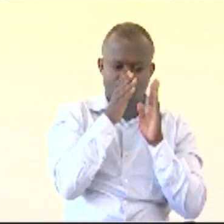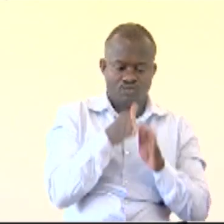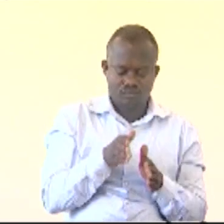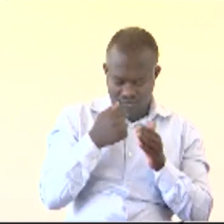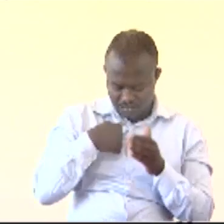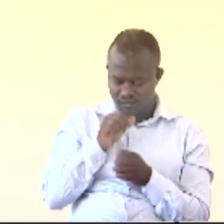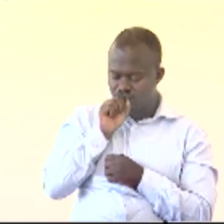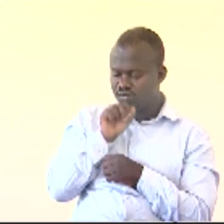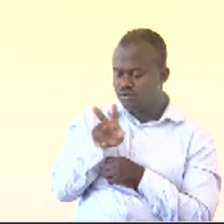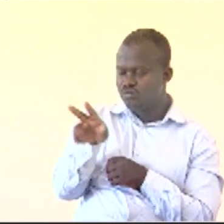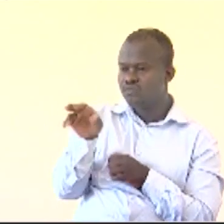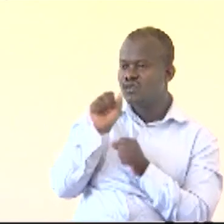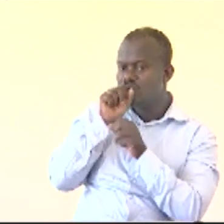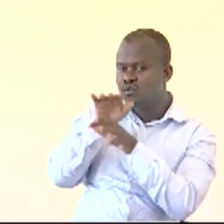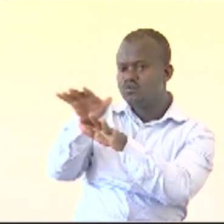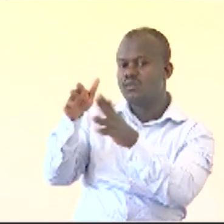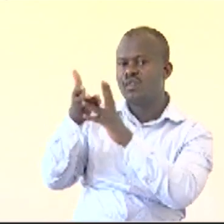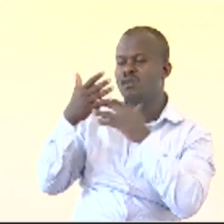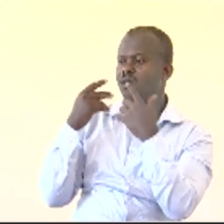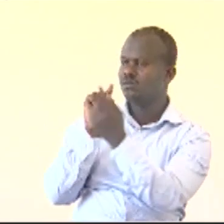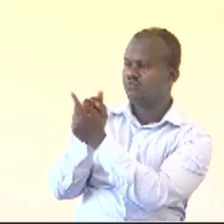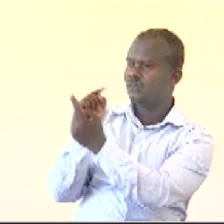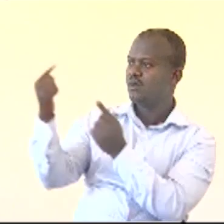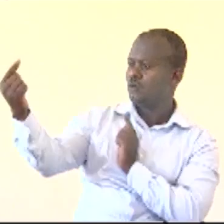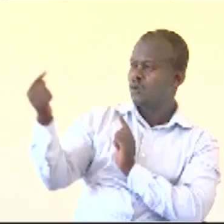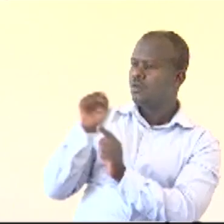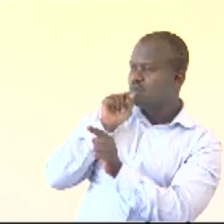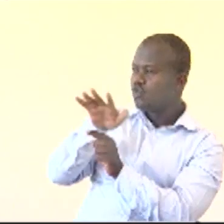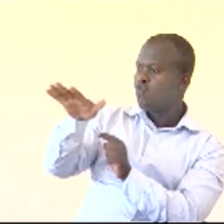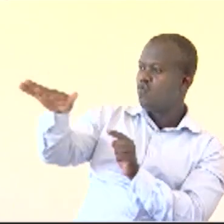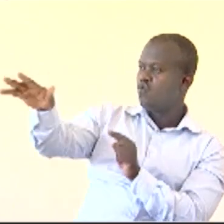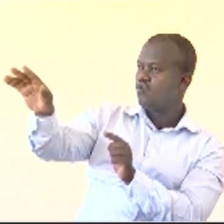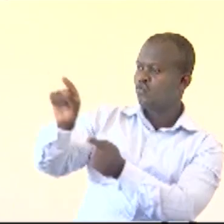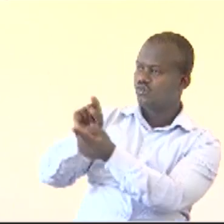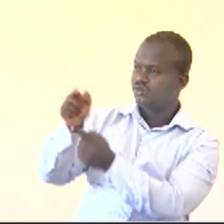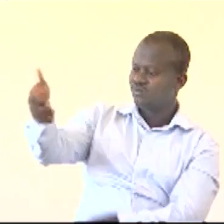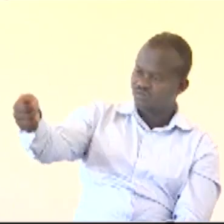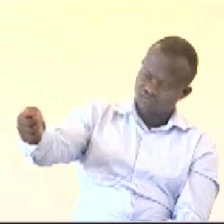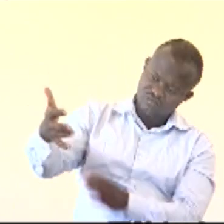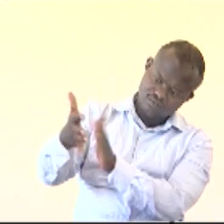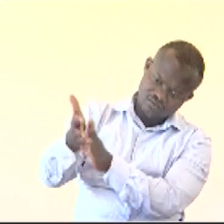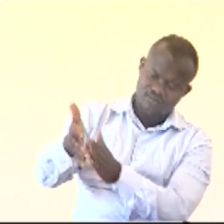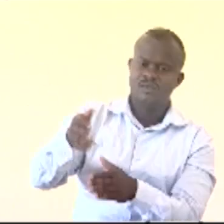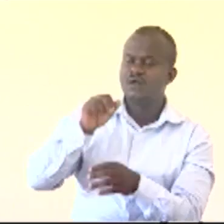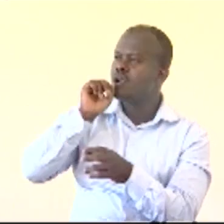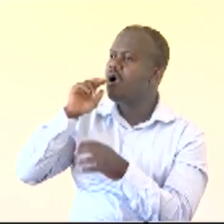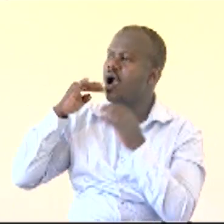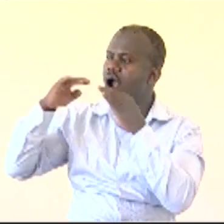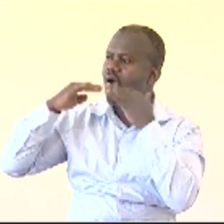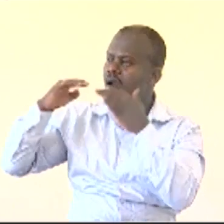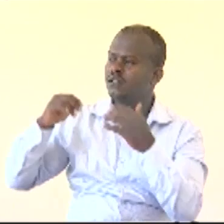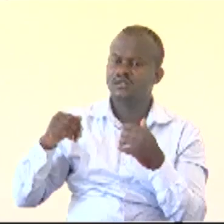transmission via a direct contact. When you're in contact with a person who is suffering from Ebola,